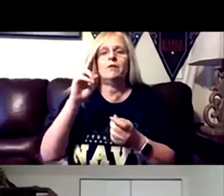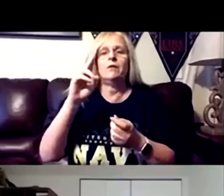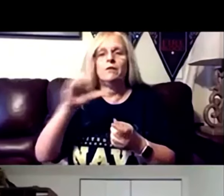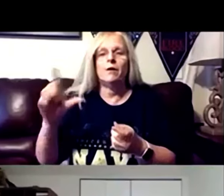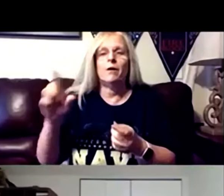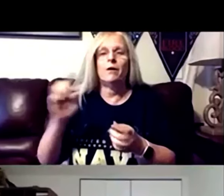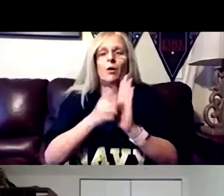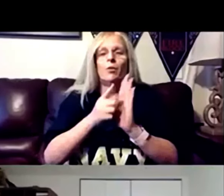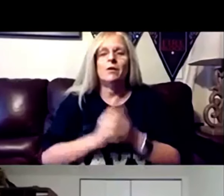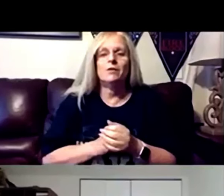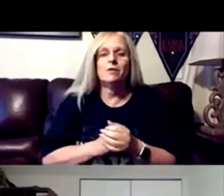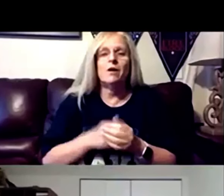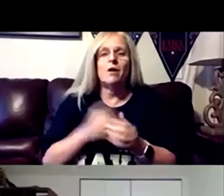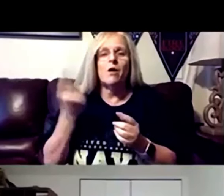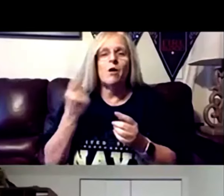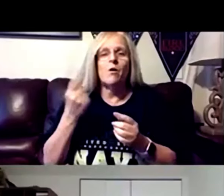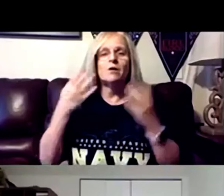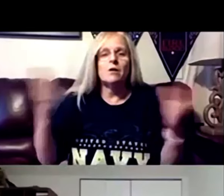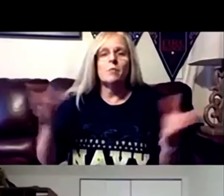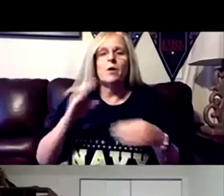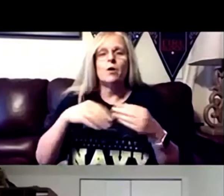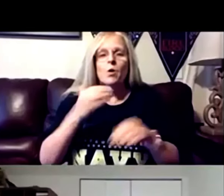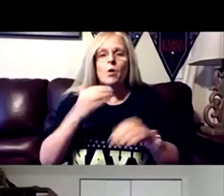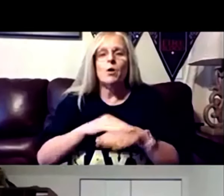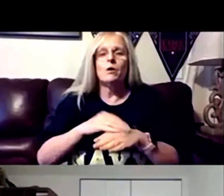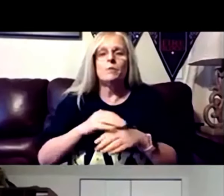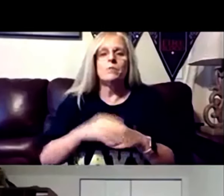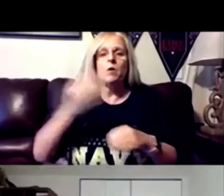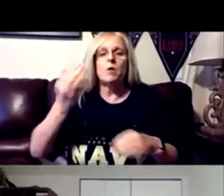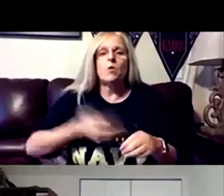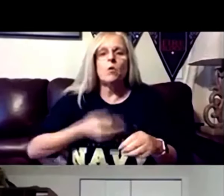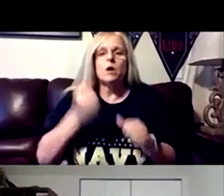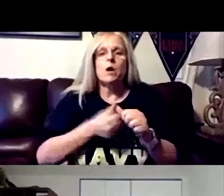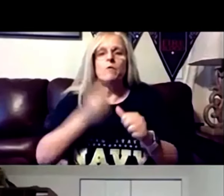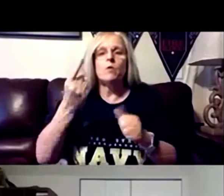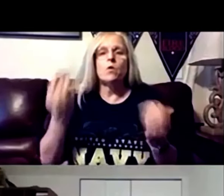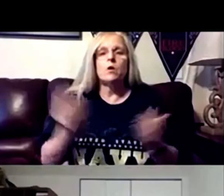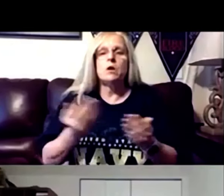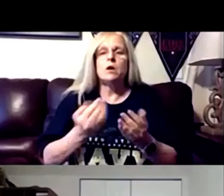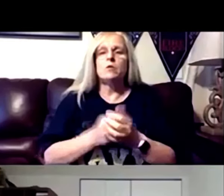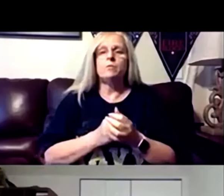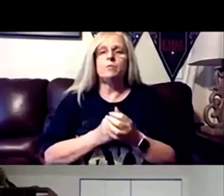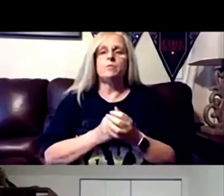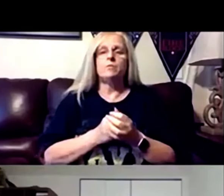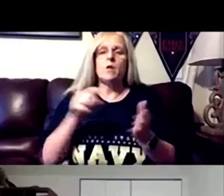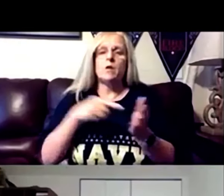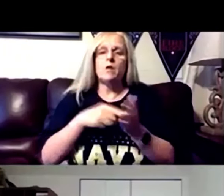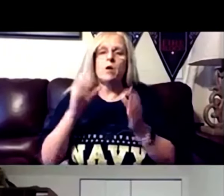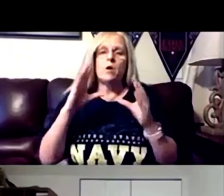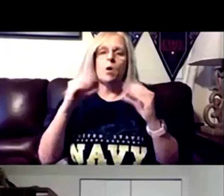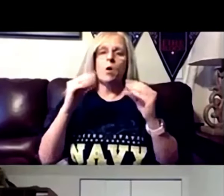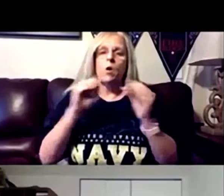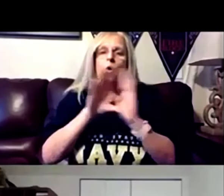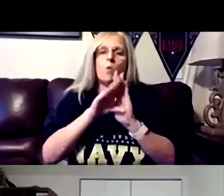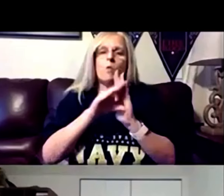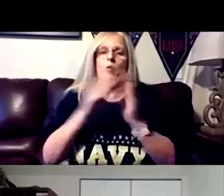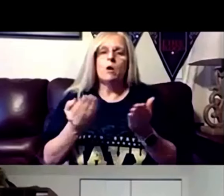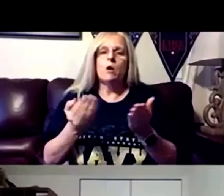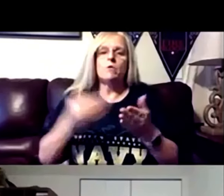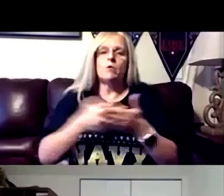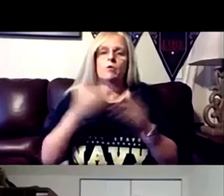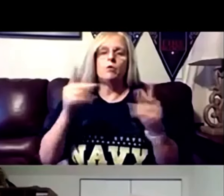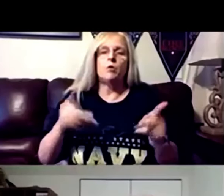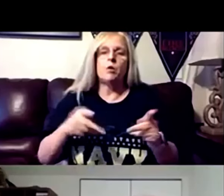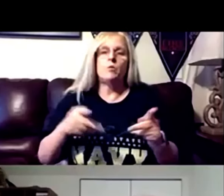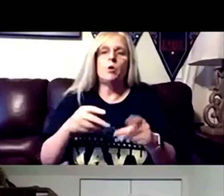going on. I want to welcome everybody here. And this webinar really is for new people that are just